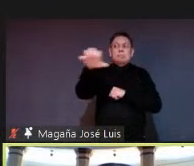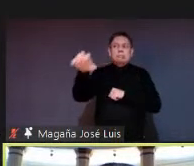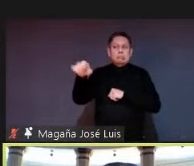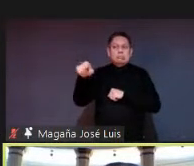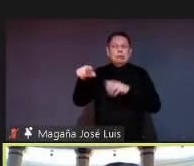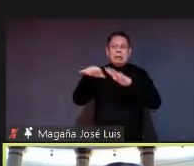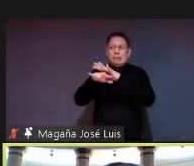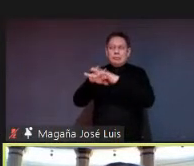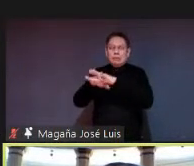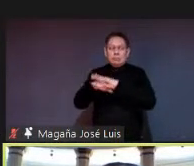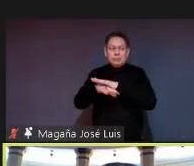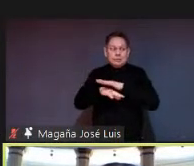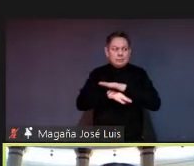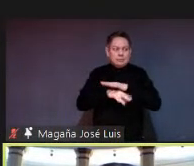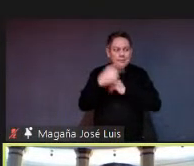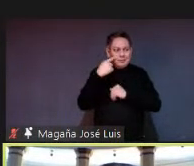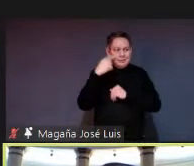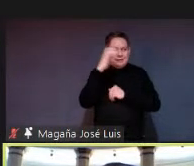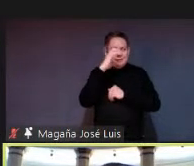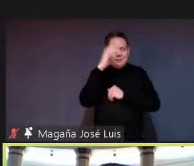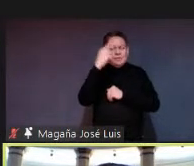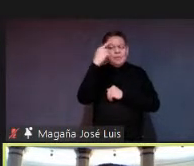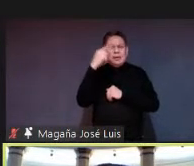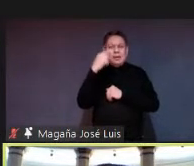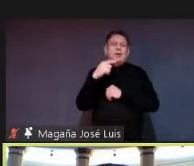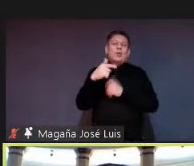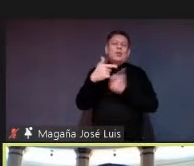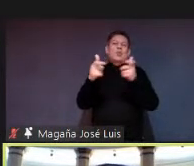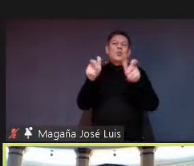enhancing many of the classrooms